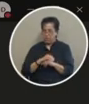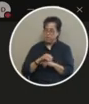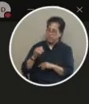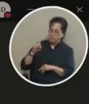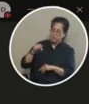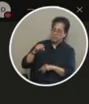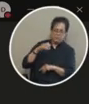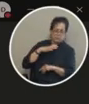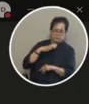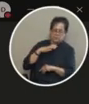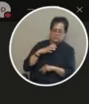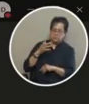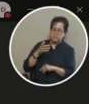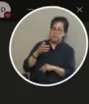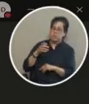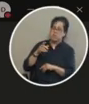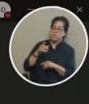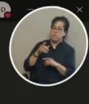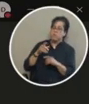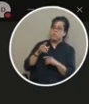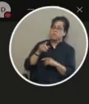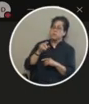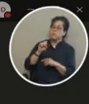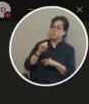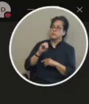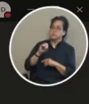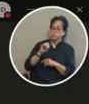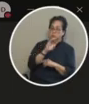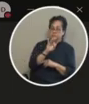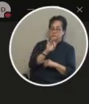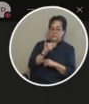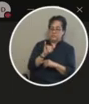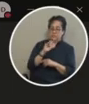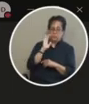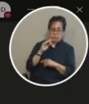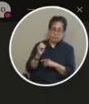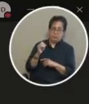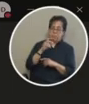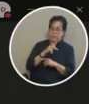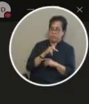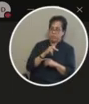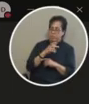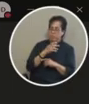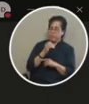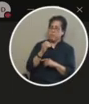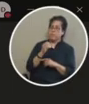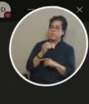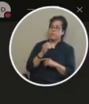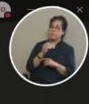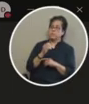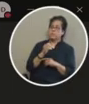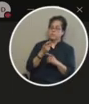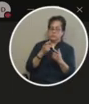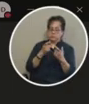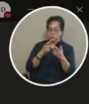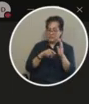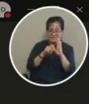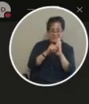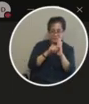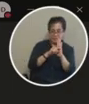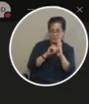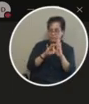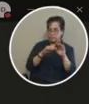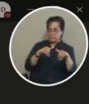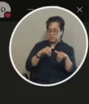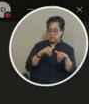Yes, sir, I'm fine with that. Okay. So what may end up happening is at the end of the fiscal year we'll come back and obviously, depending upon what the deficit is, if we haven't closed the